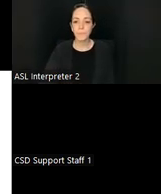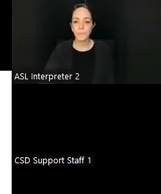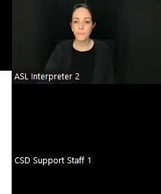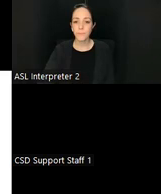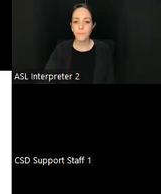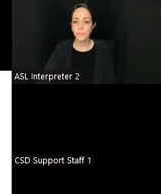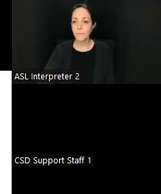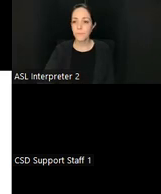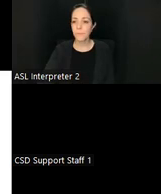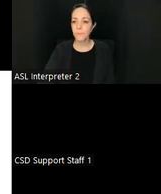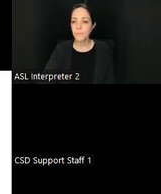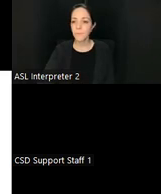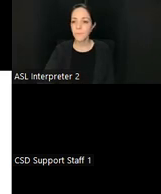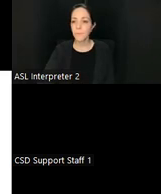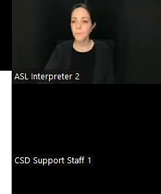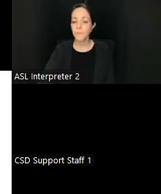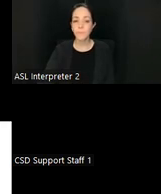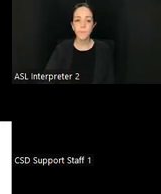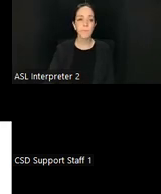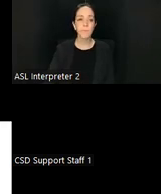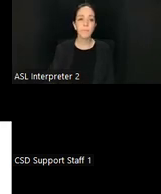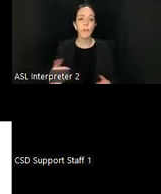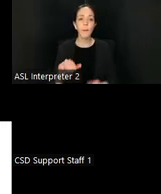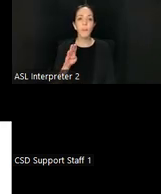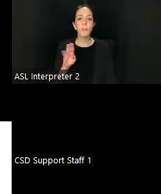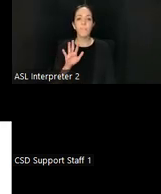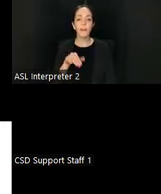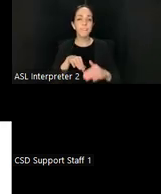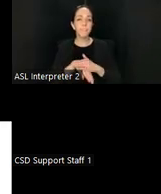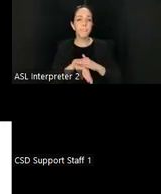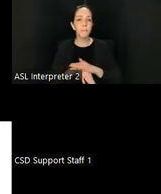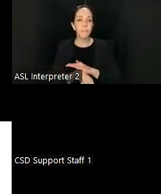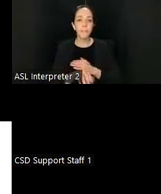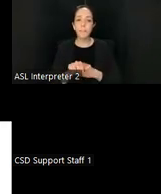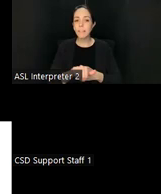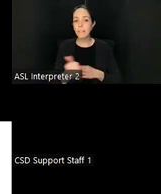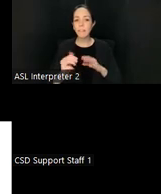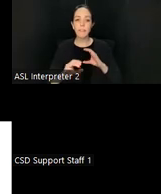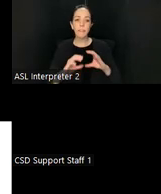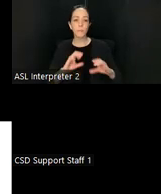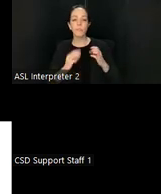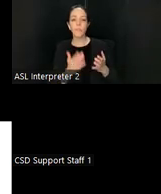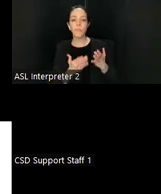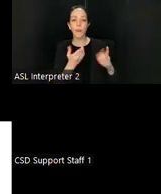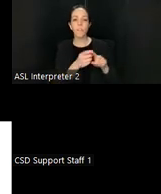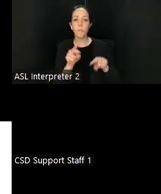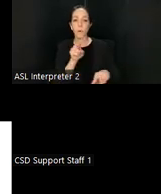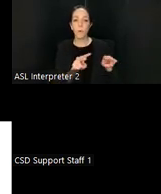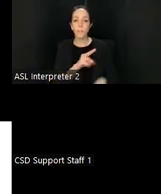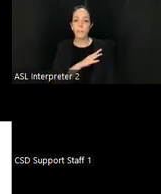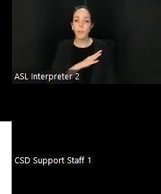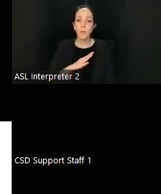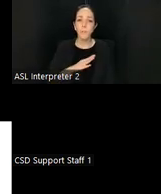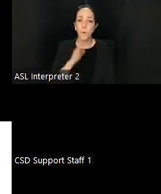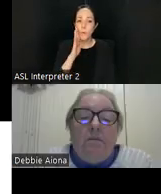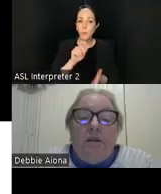Right. Okay, so next, B5 accessibility. Any communication offered by the oversight board shall be written